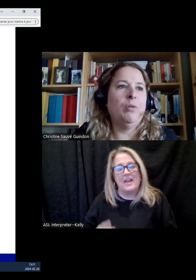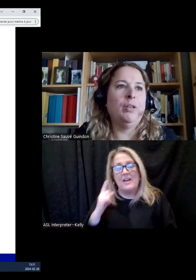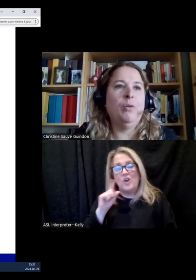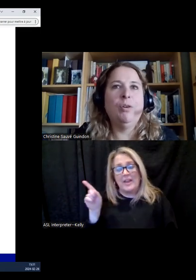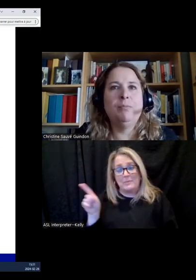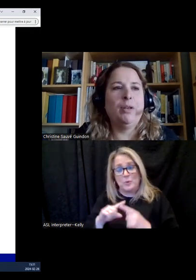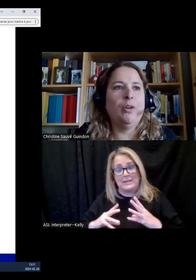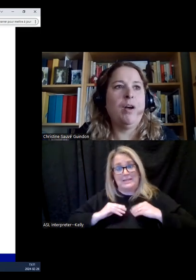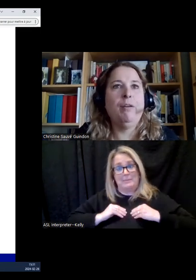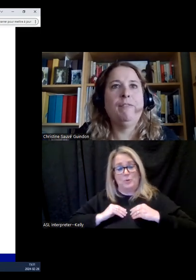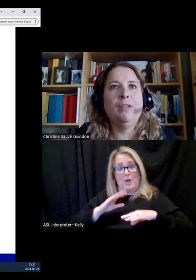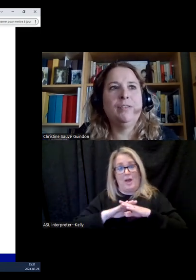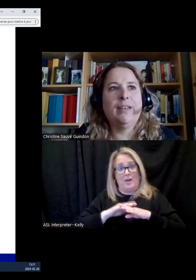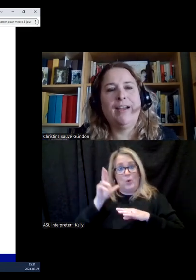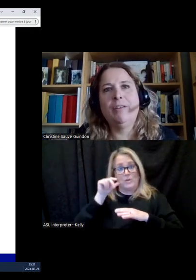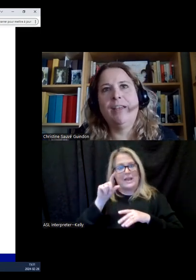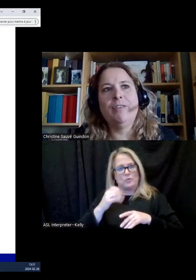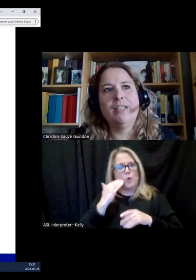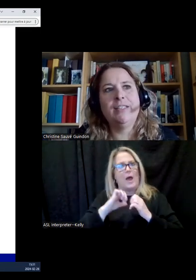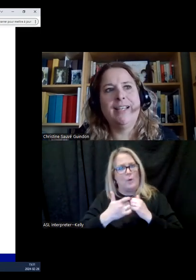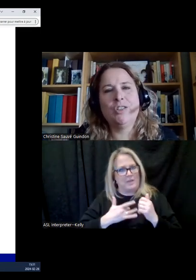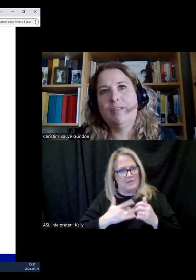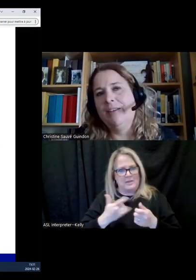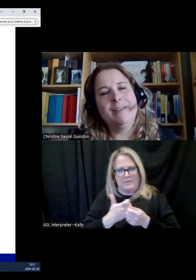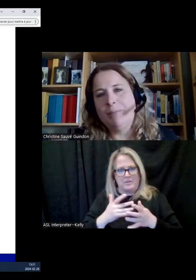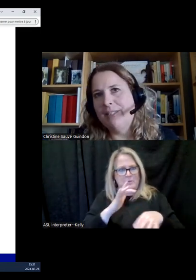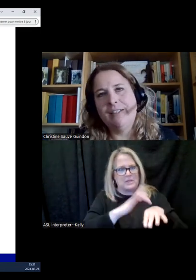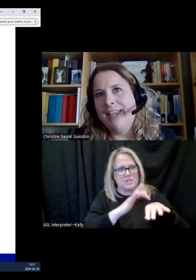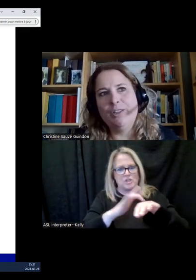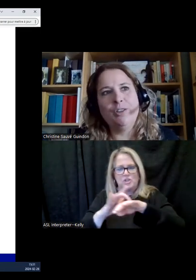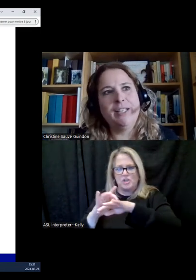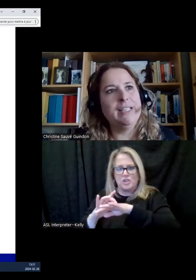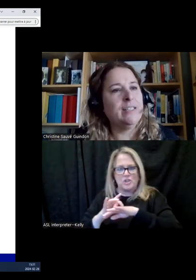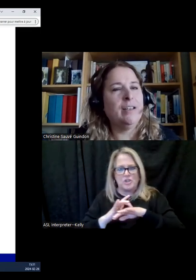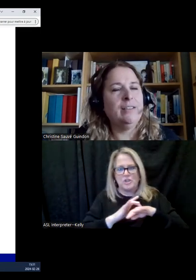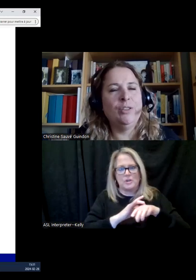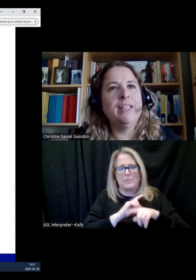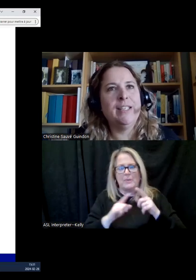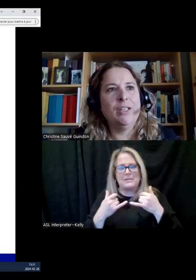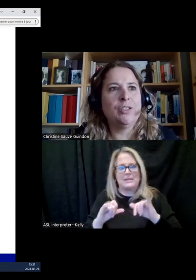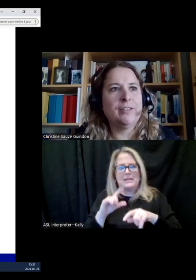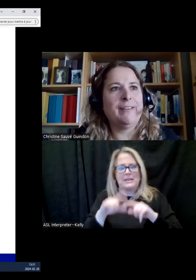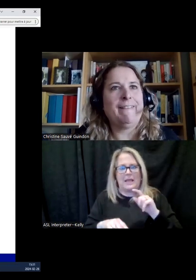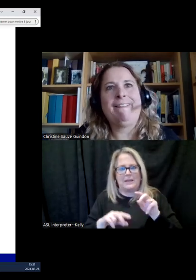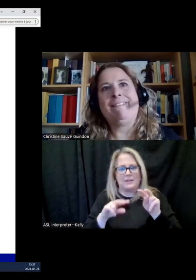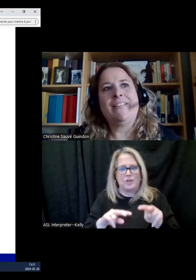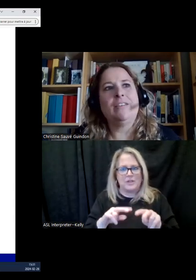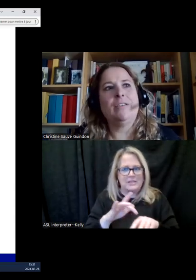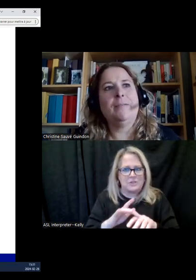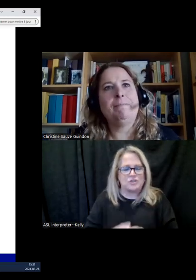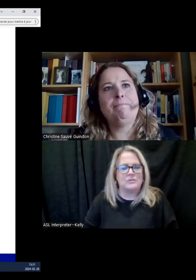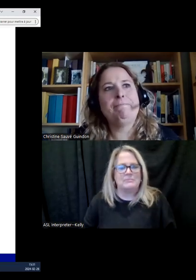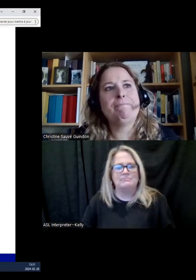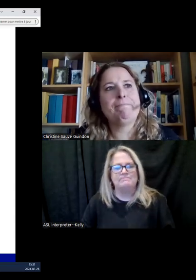accept to go on a horse, you better know how it feels and how everything to touch it, but still can't look and listen, look and touch.